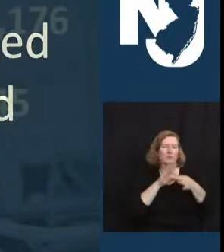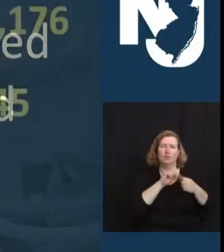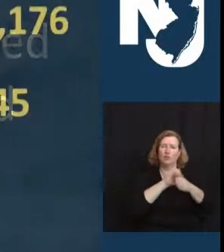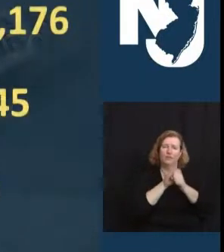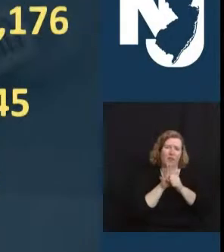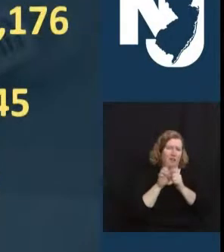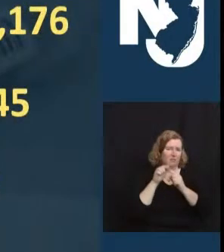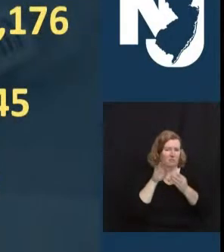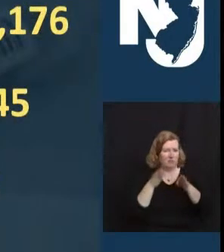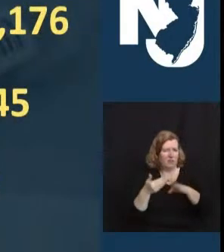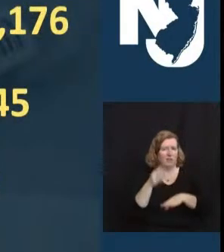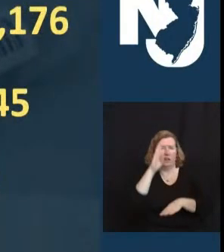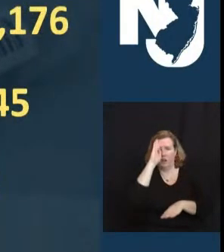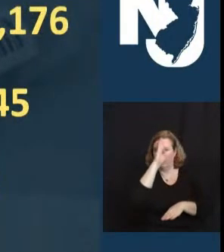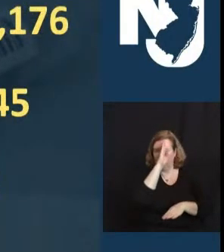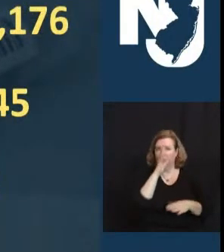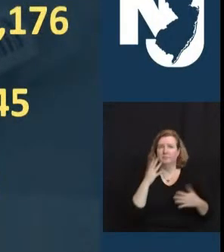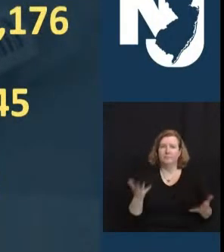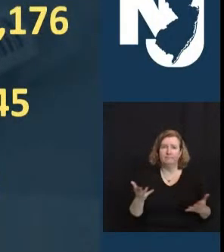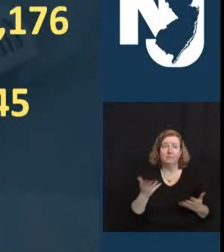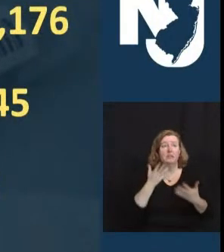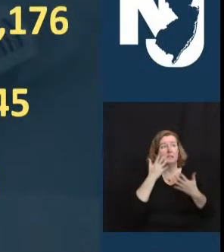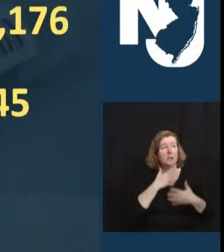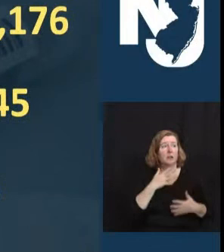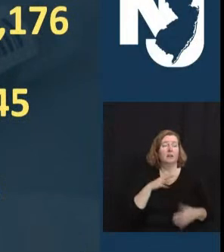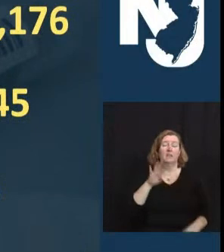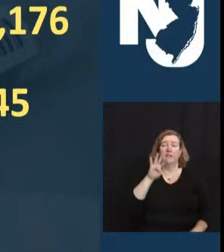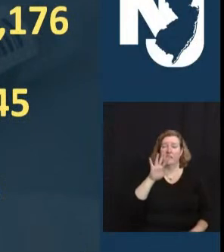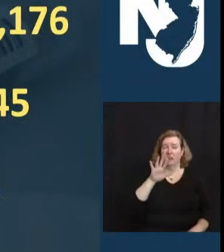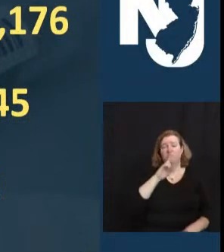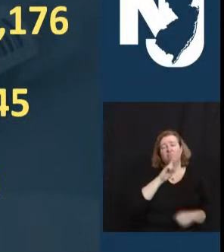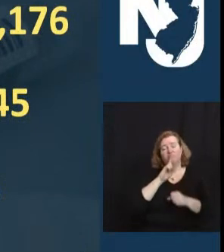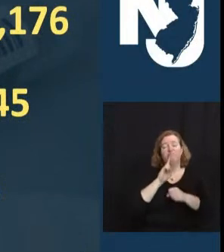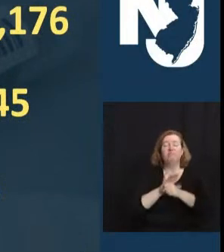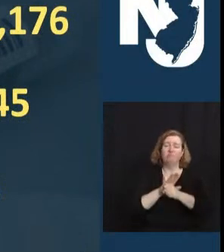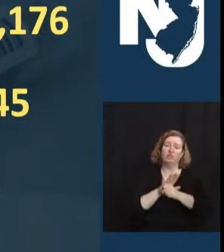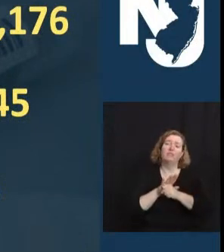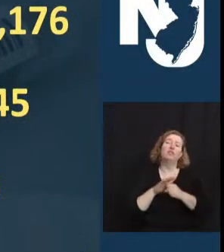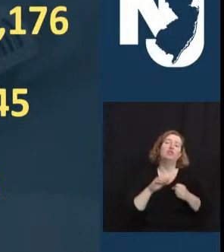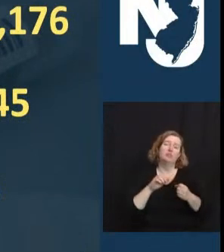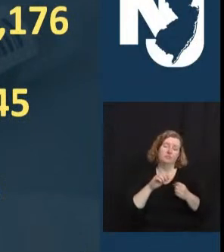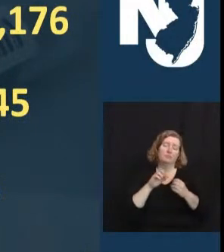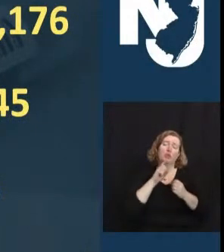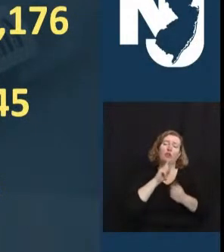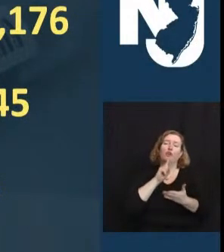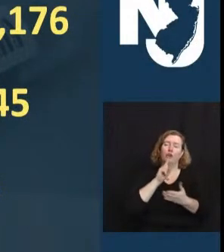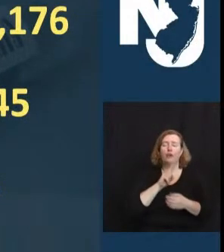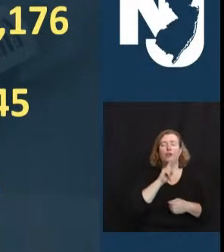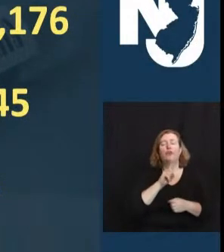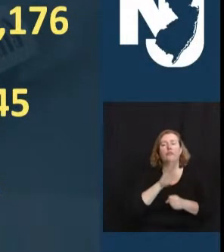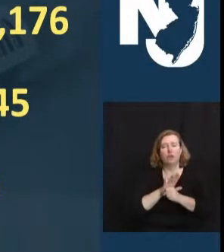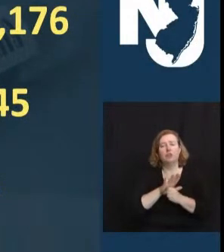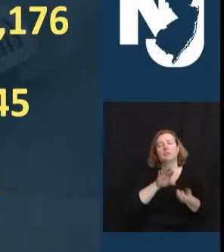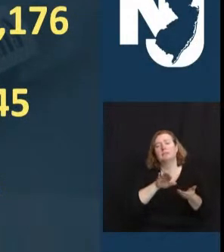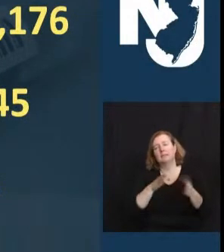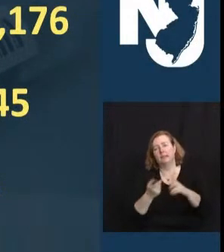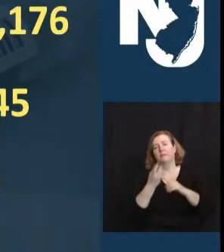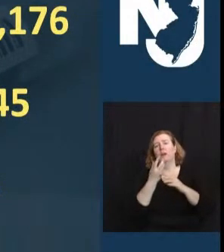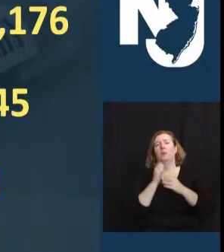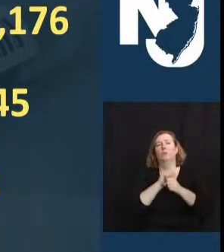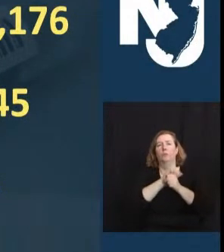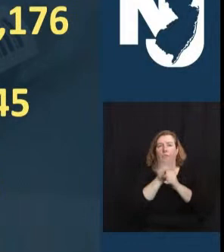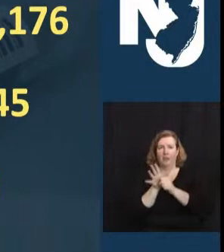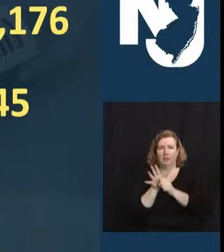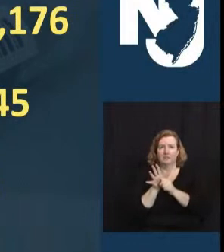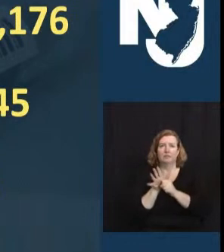also reporting with a heavy heart 45 additional confirmed deaths from COVID-19. The number of probable deaths has